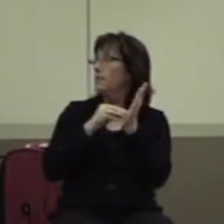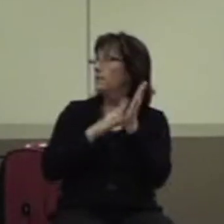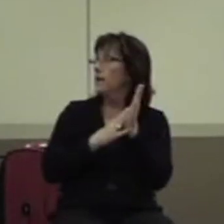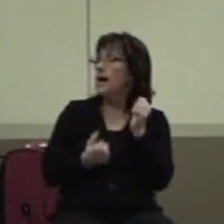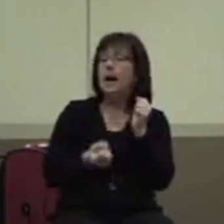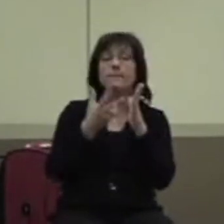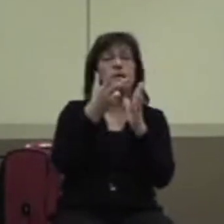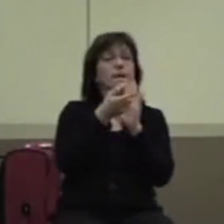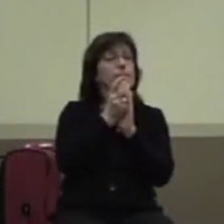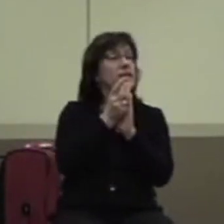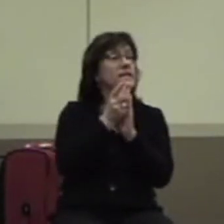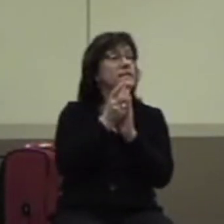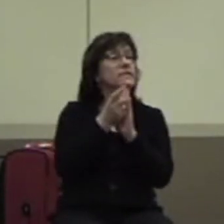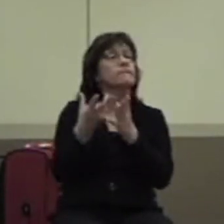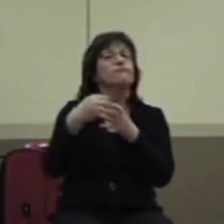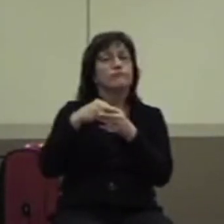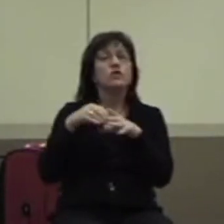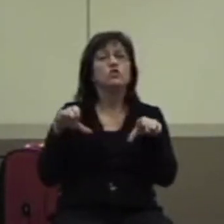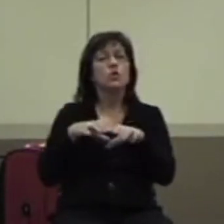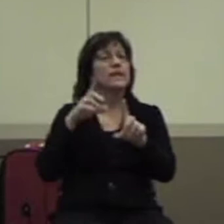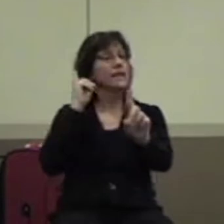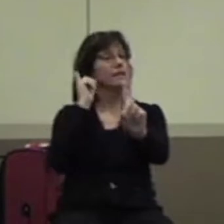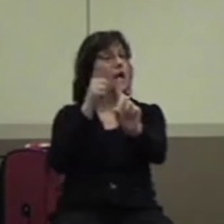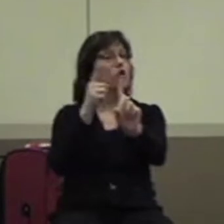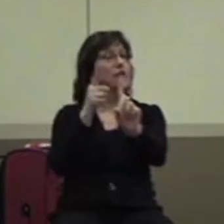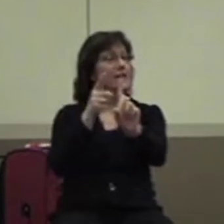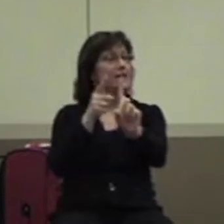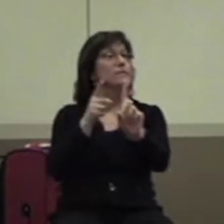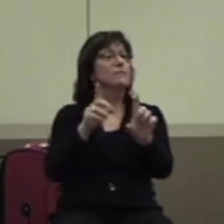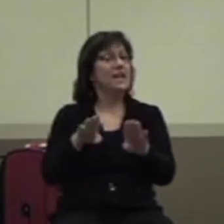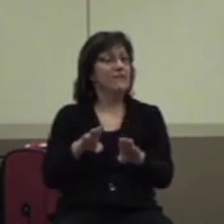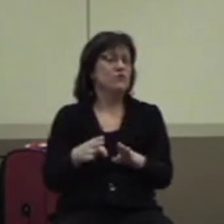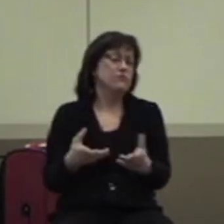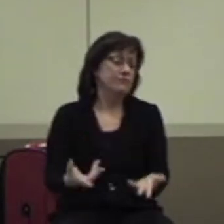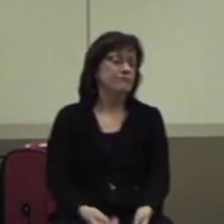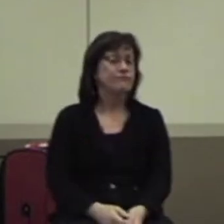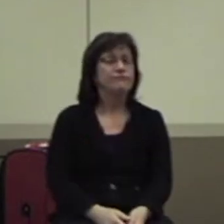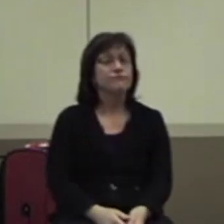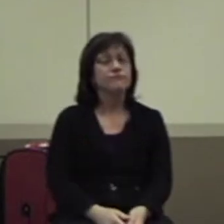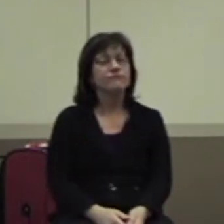minutes they engaged in target behavior.